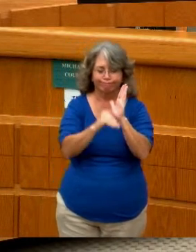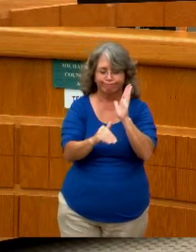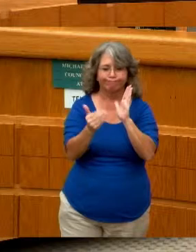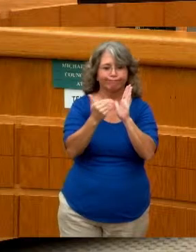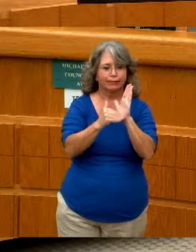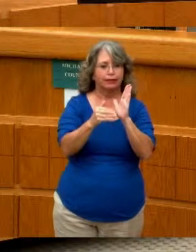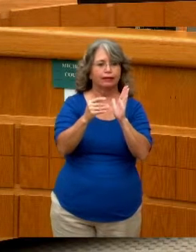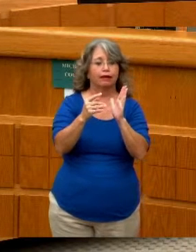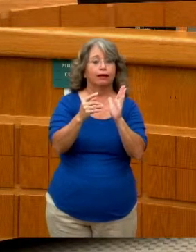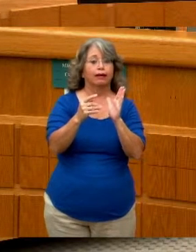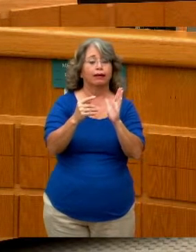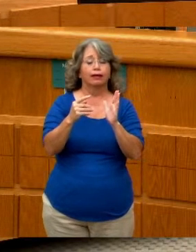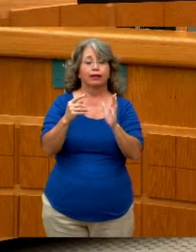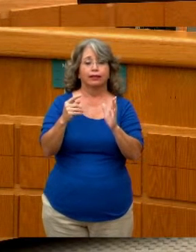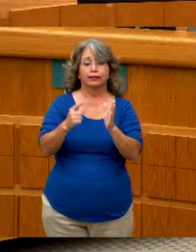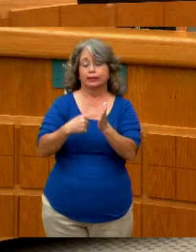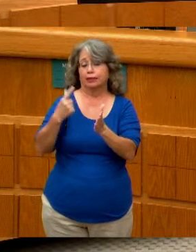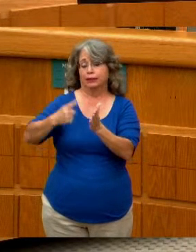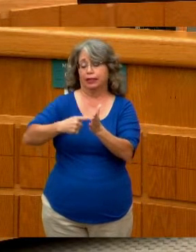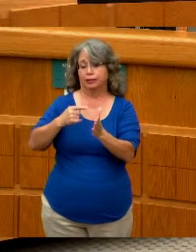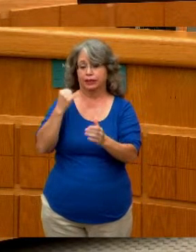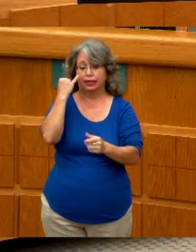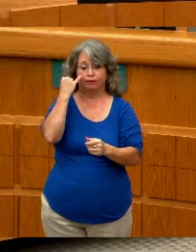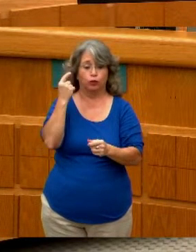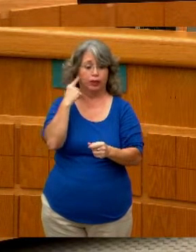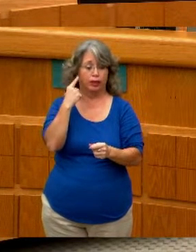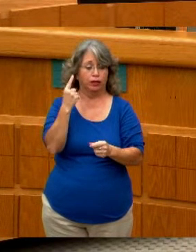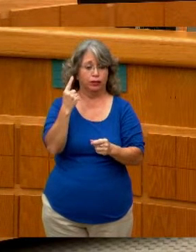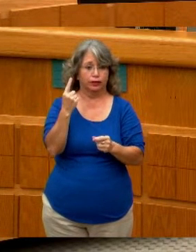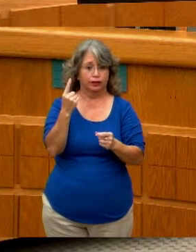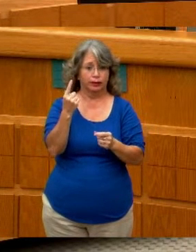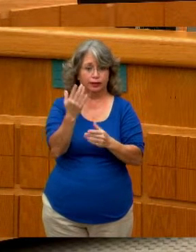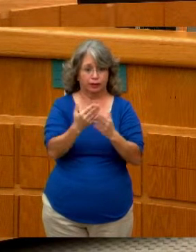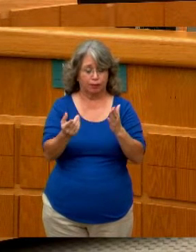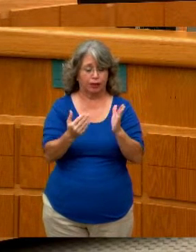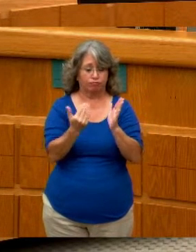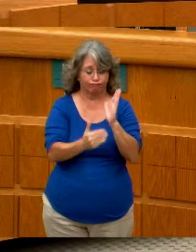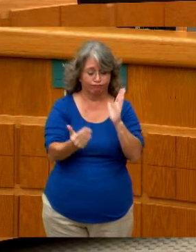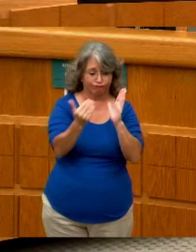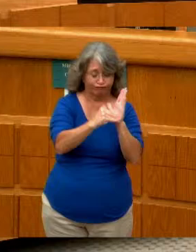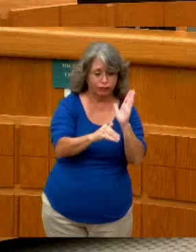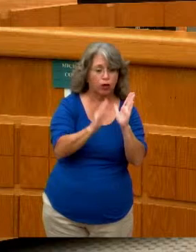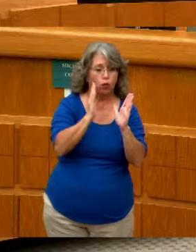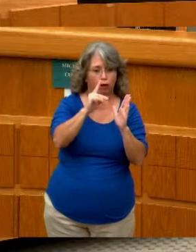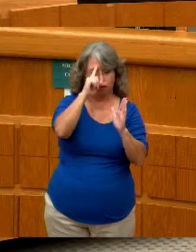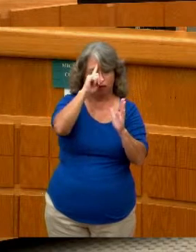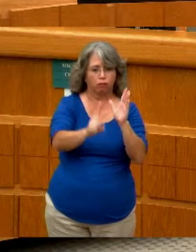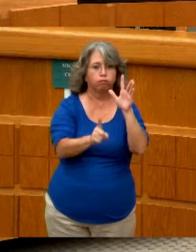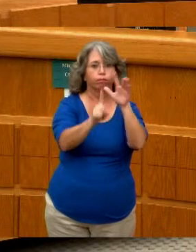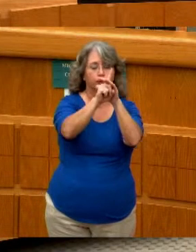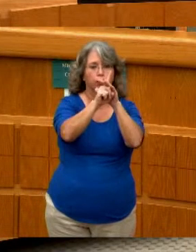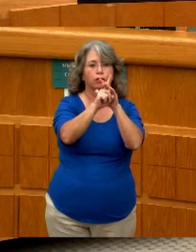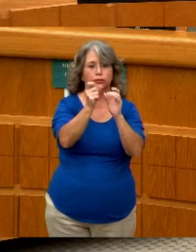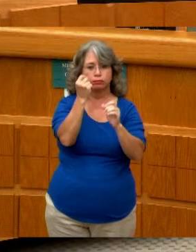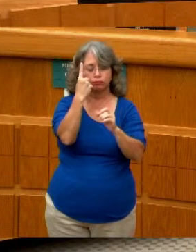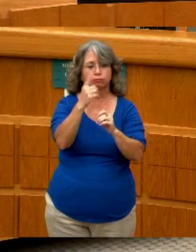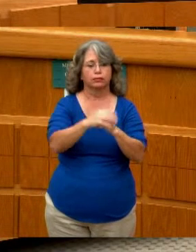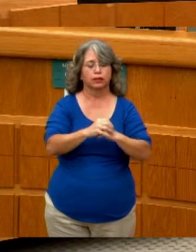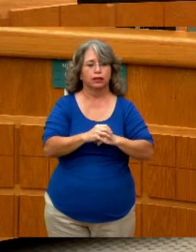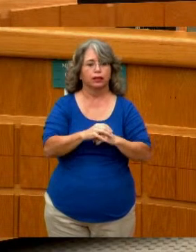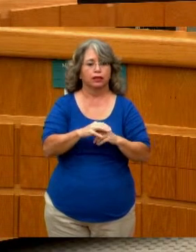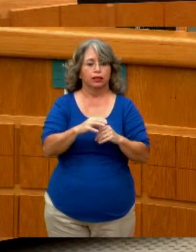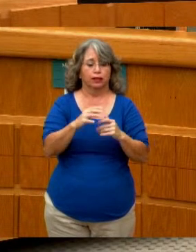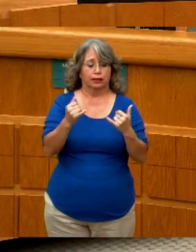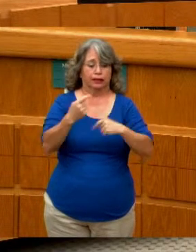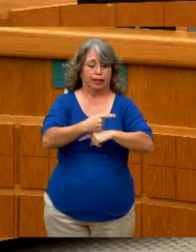and sometimes repetition, it sinks in, but the numbers on today's report you'll